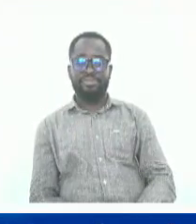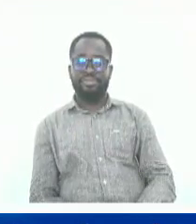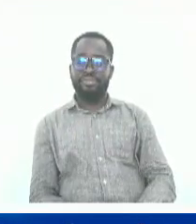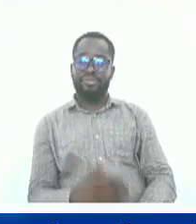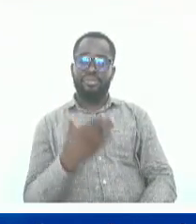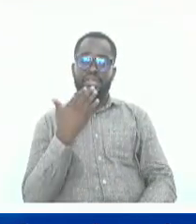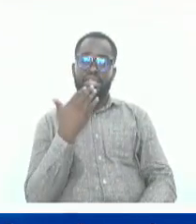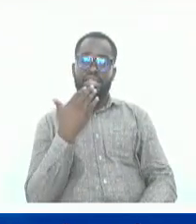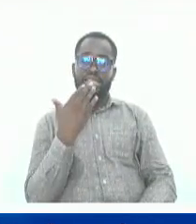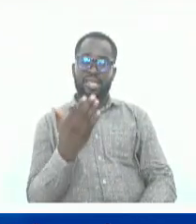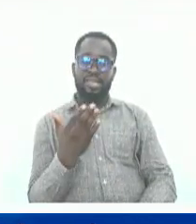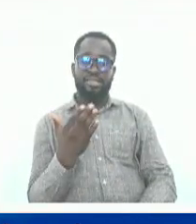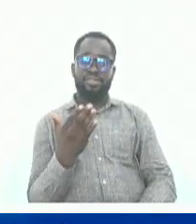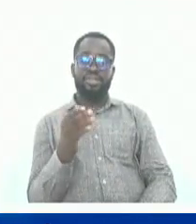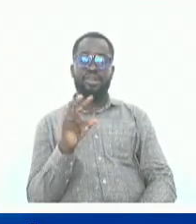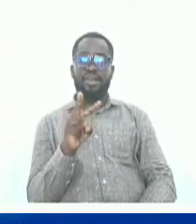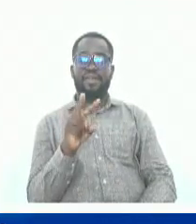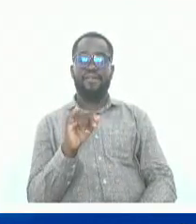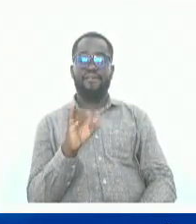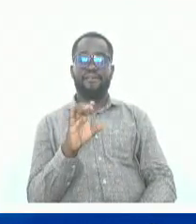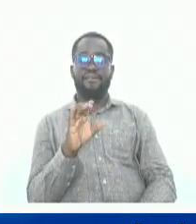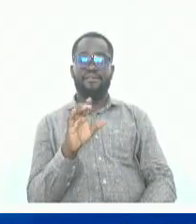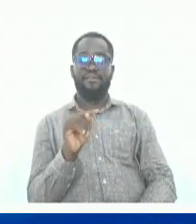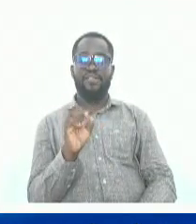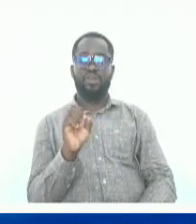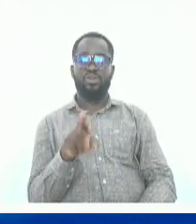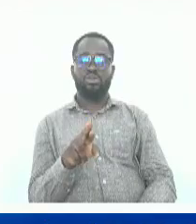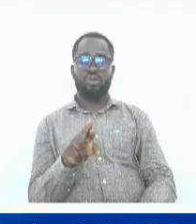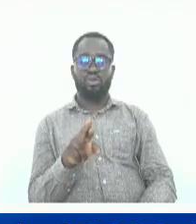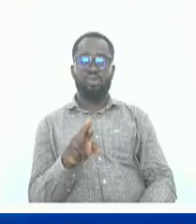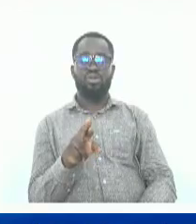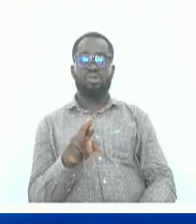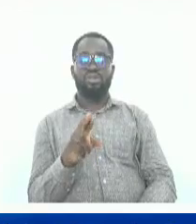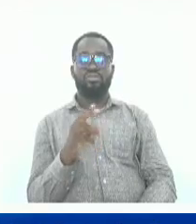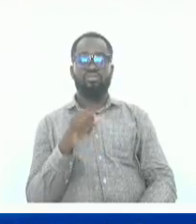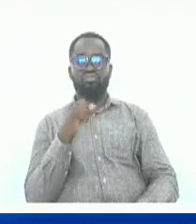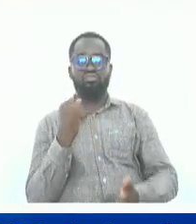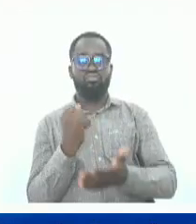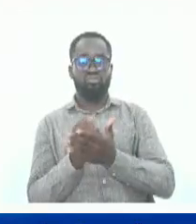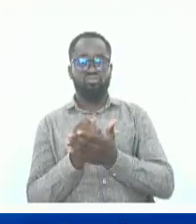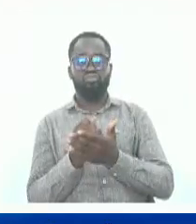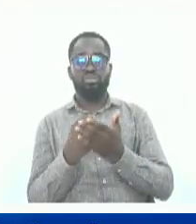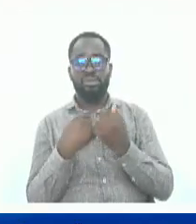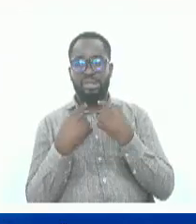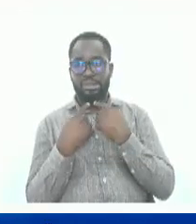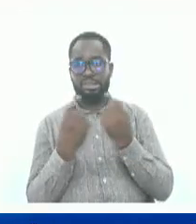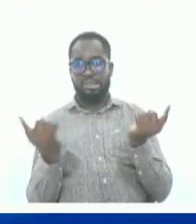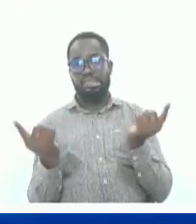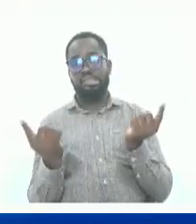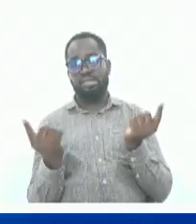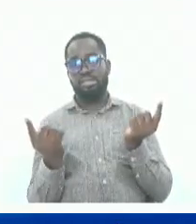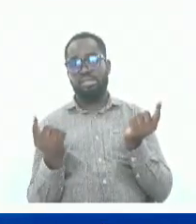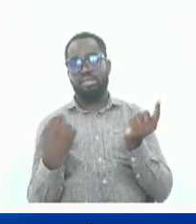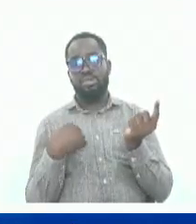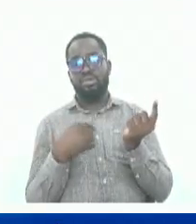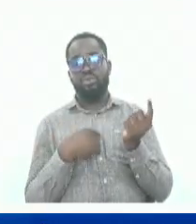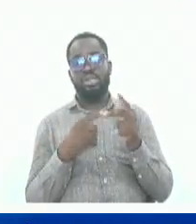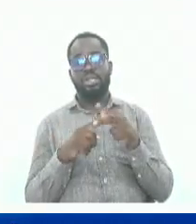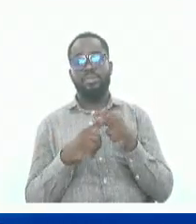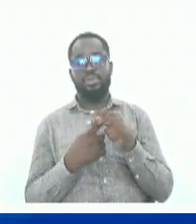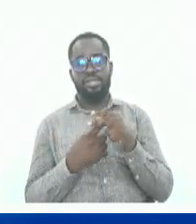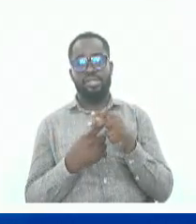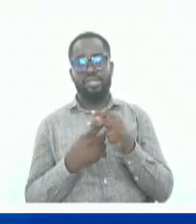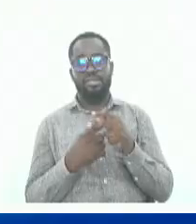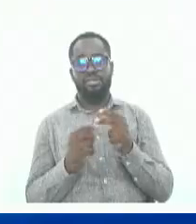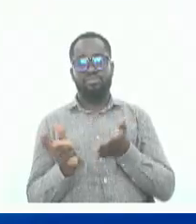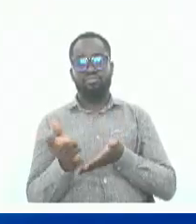Thank you very much, Victor. I guess the assurance to unit holders is that it looks like we are at the beginning of a